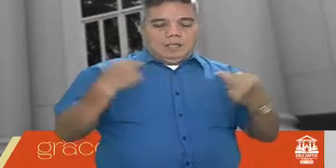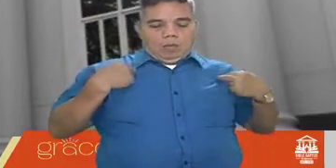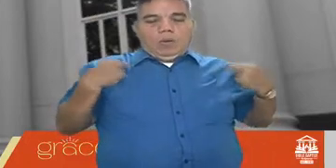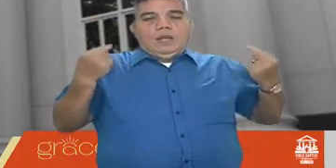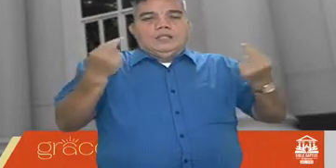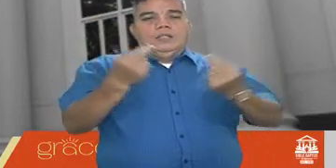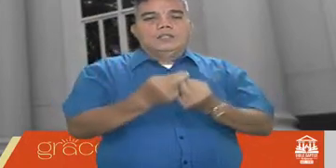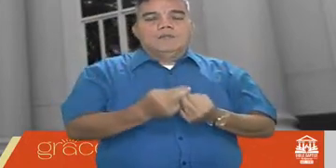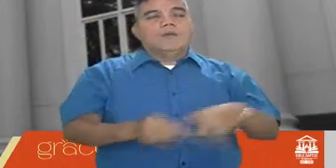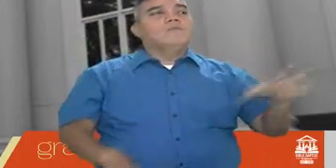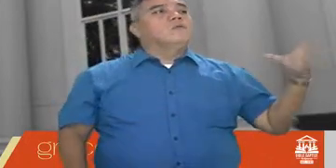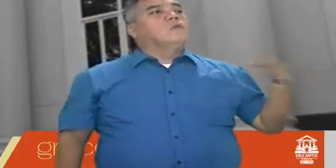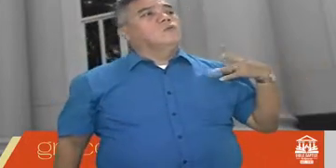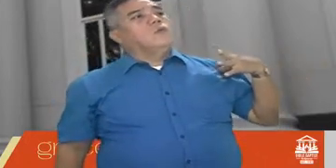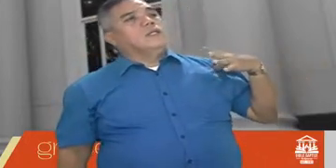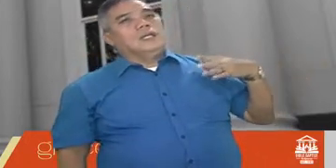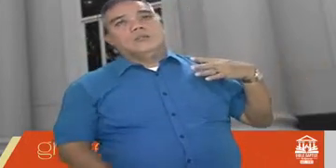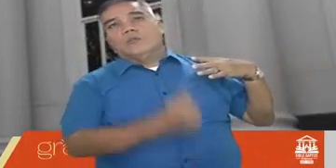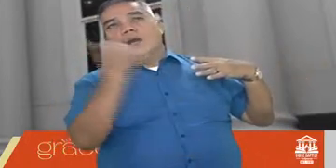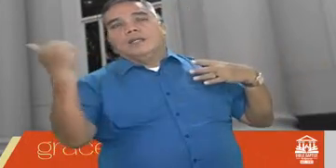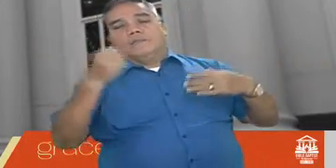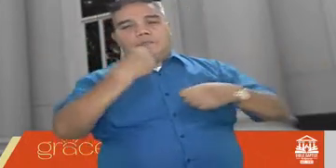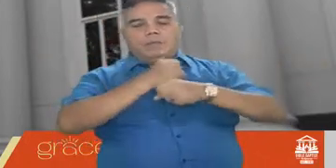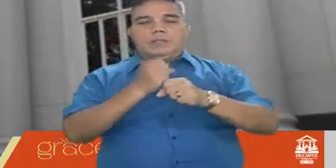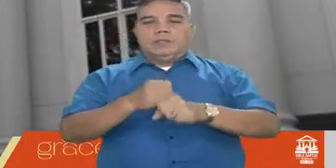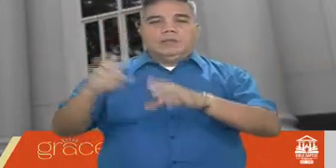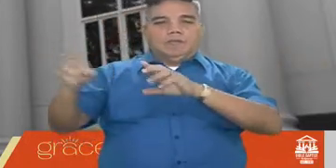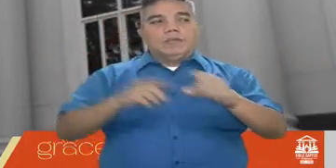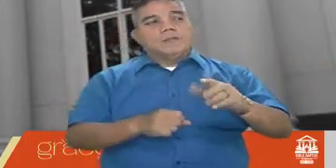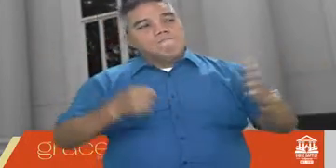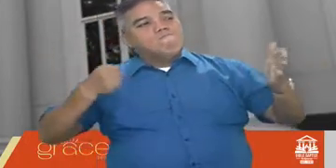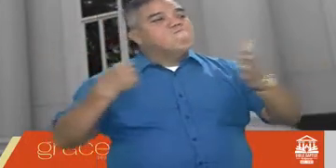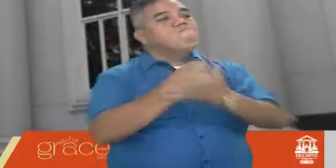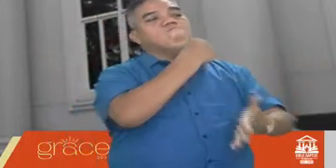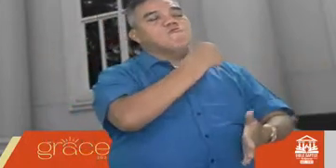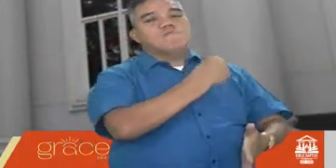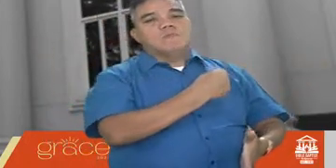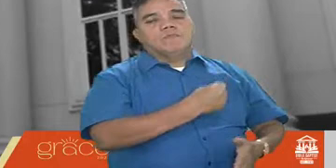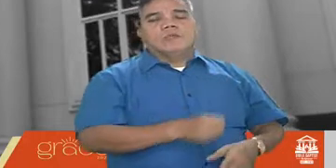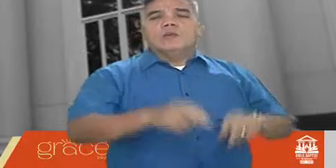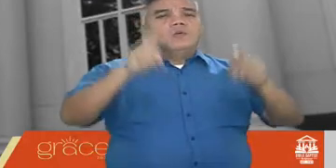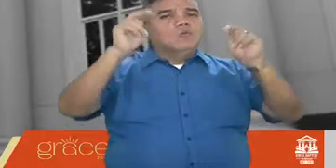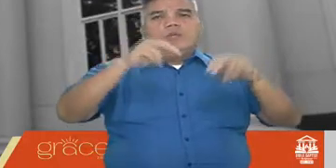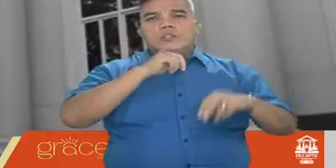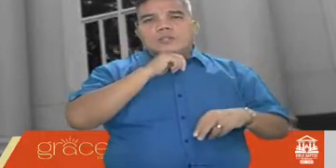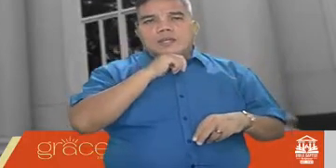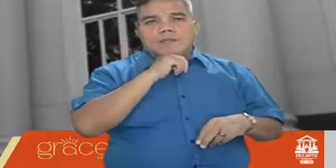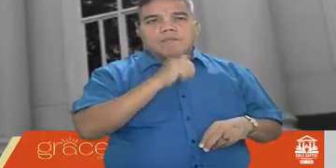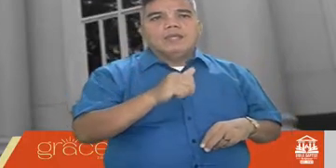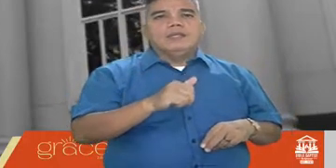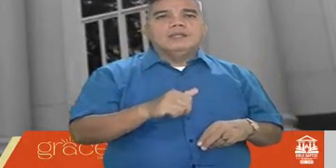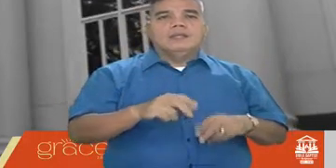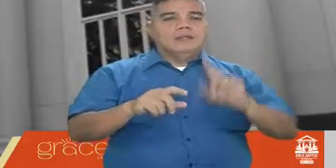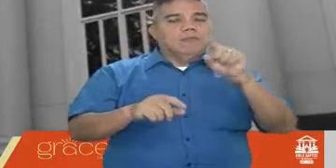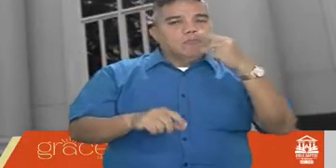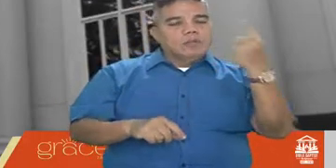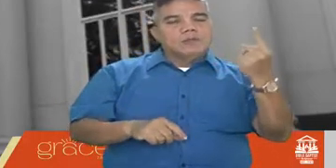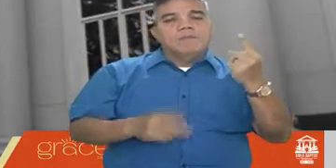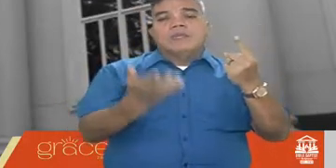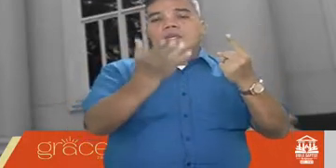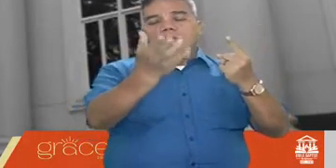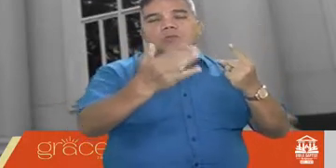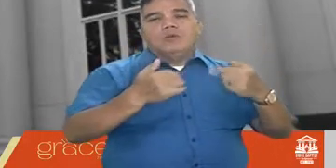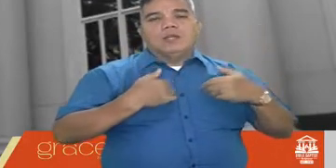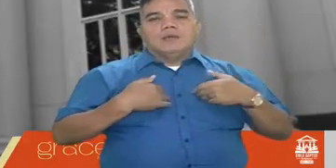the relationship instead of waiting on the other person to make the first move. We should not make the first move. If